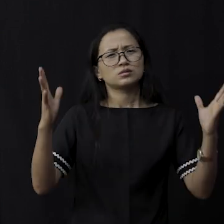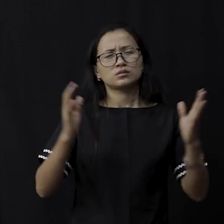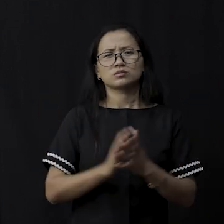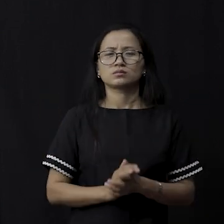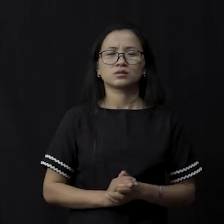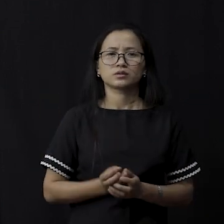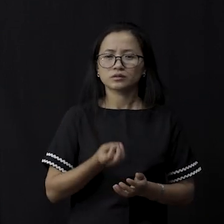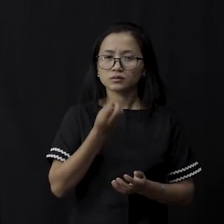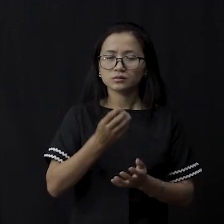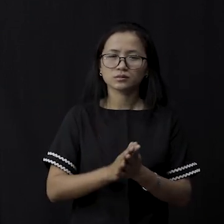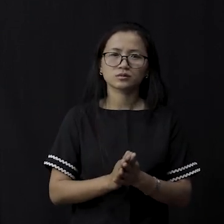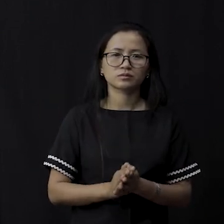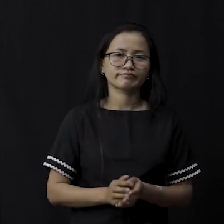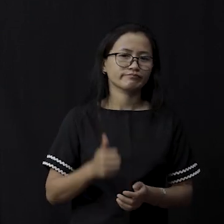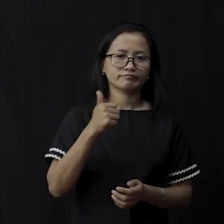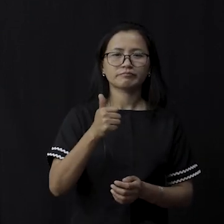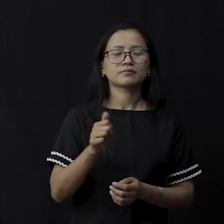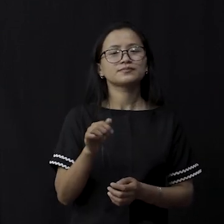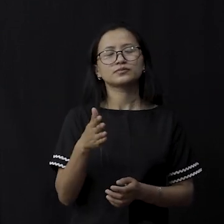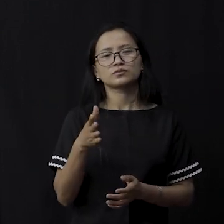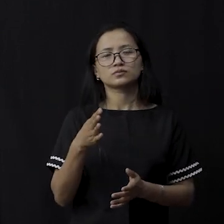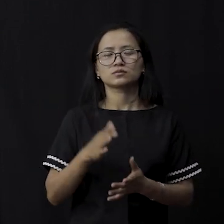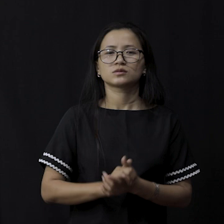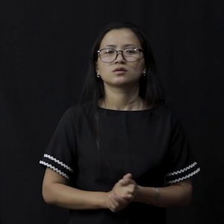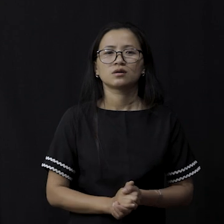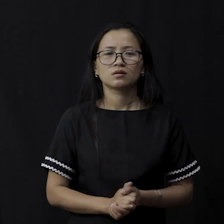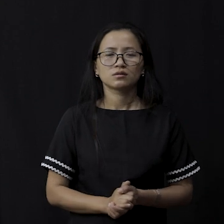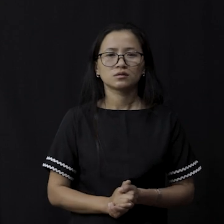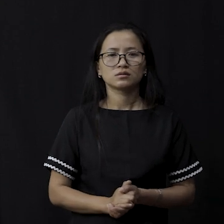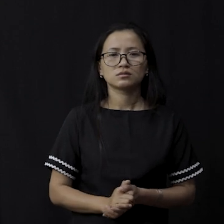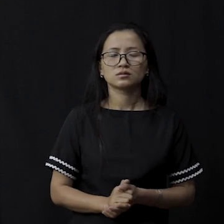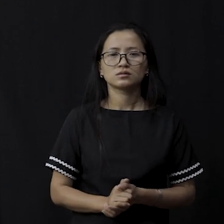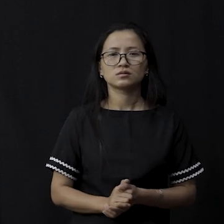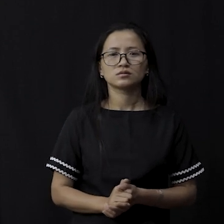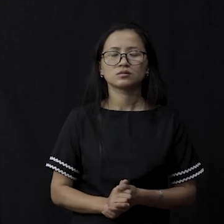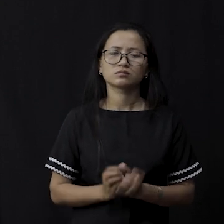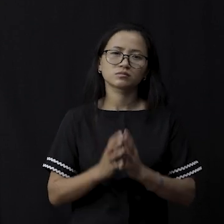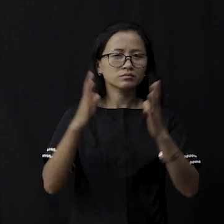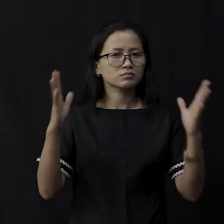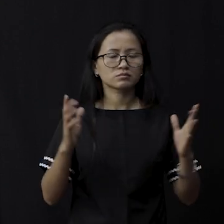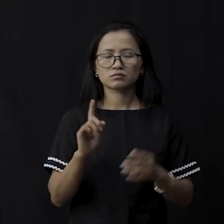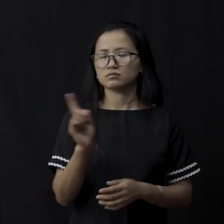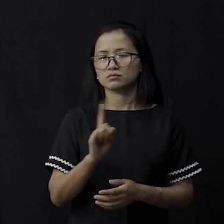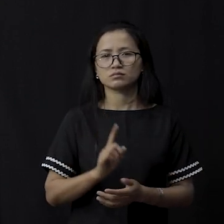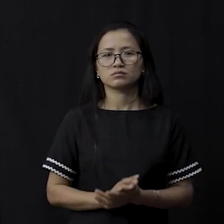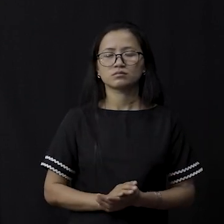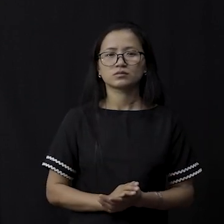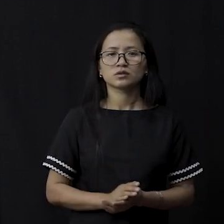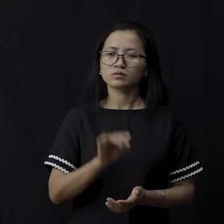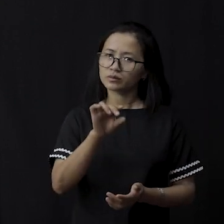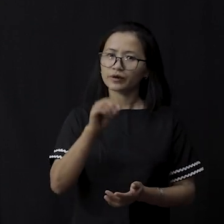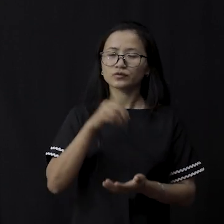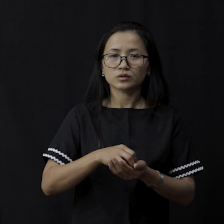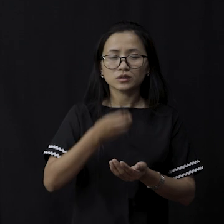also not good. Okay, the oils and oily things and junk foods. No, not so much. Okay, it should be taken, but not